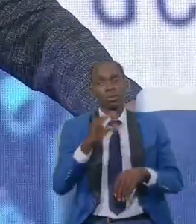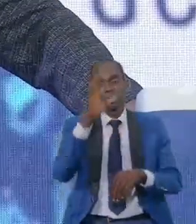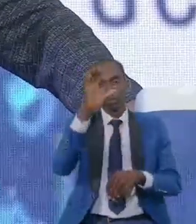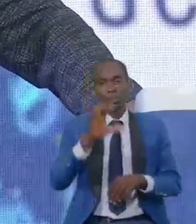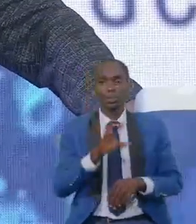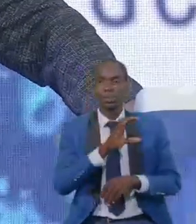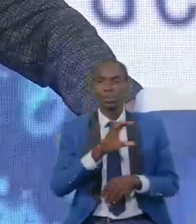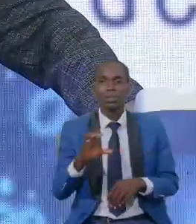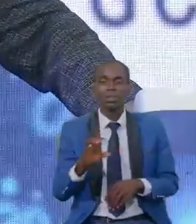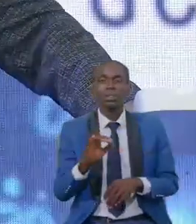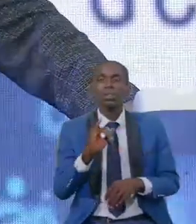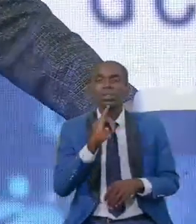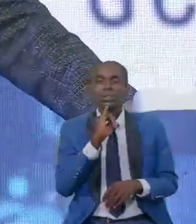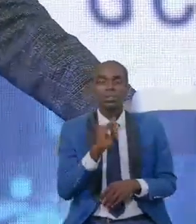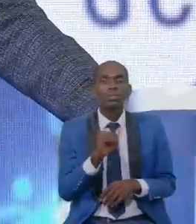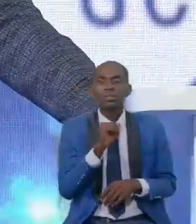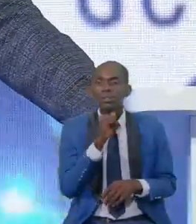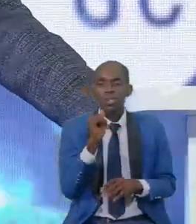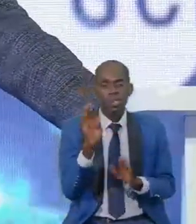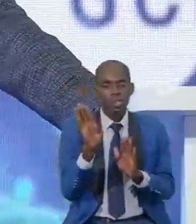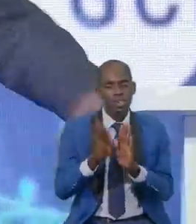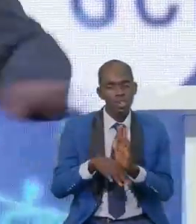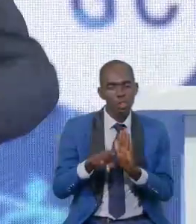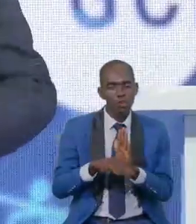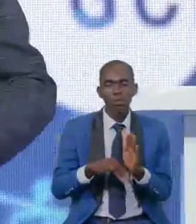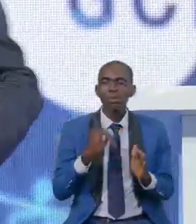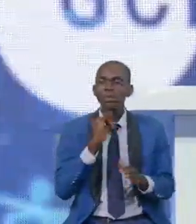It's not cheap, it's not superficial.